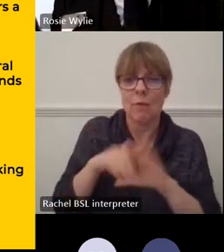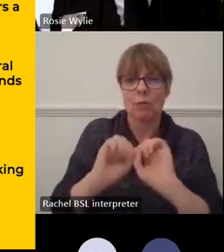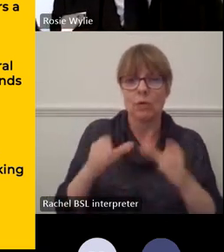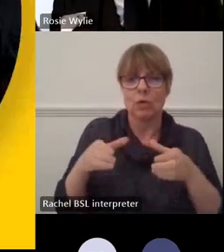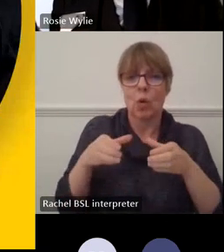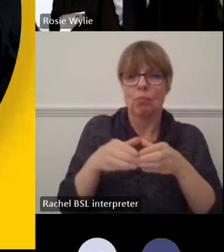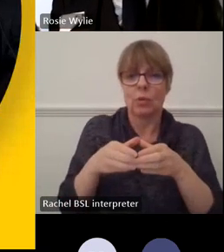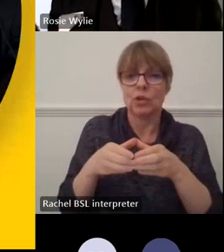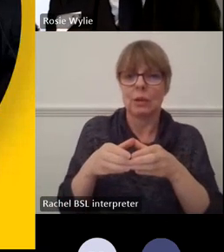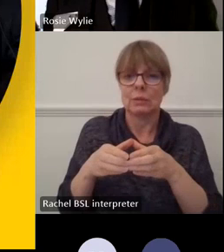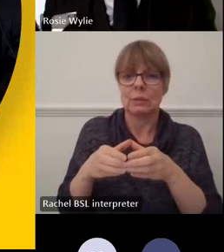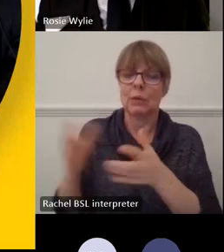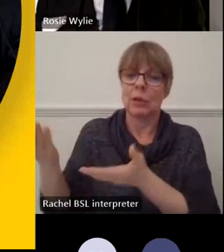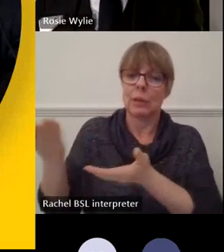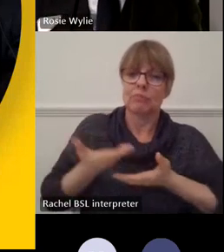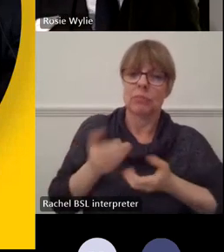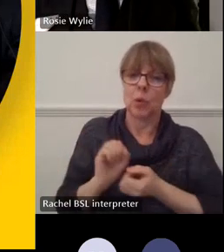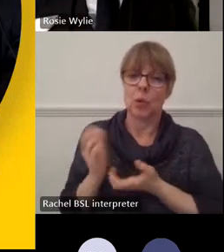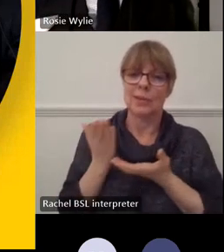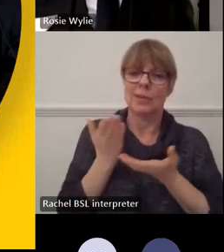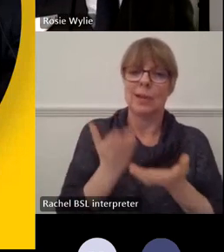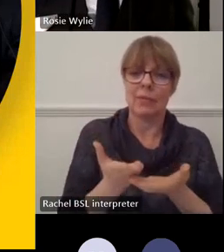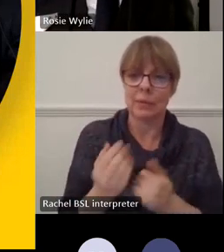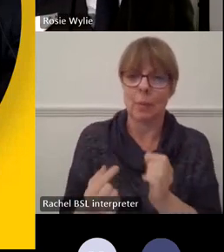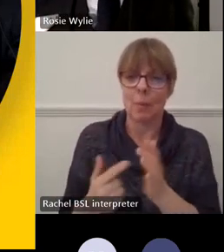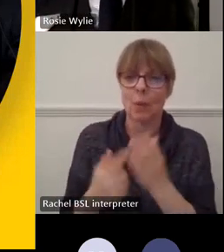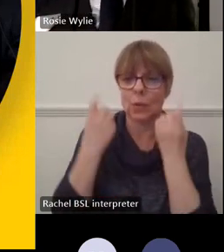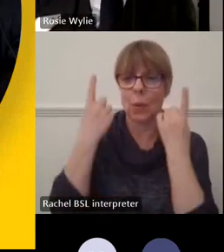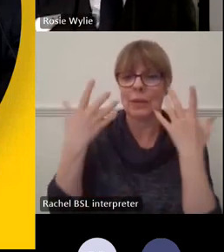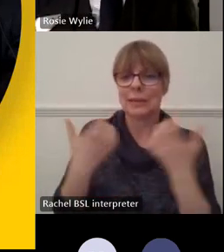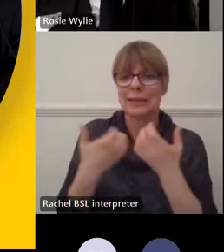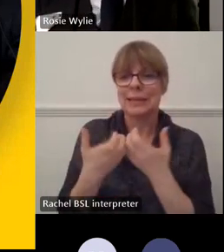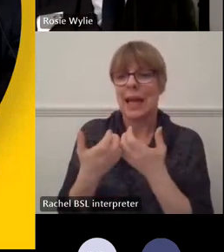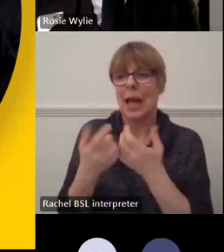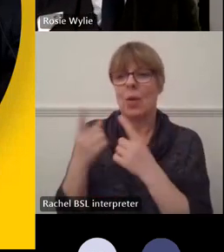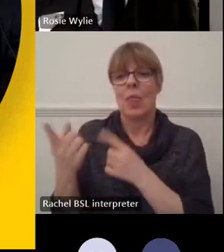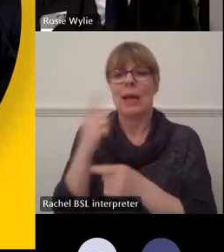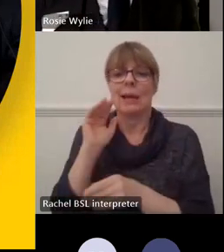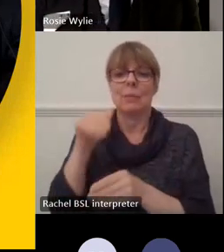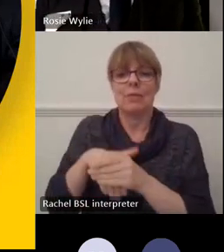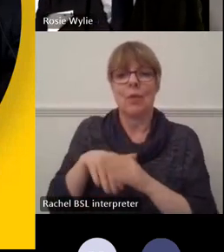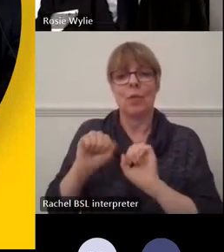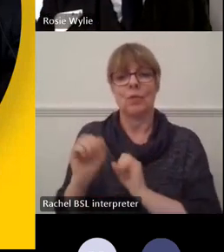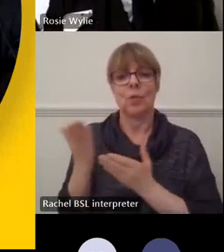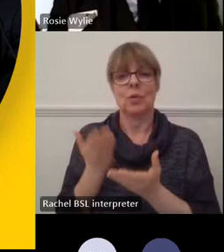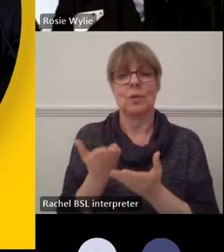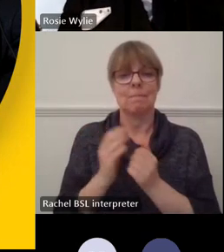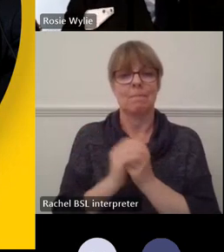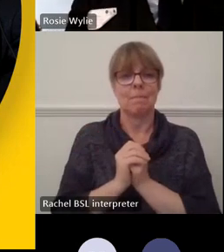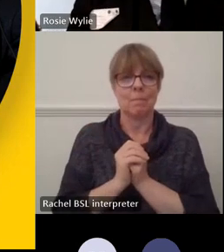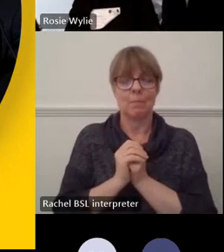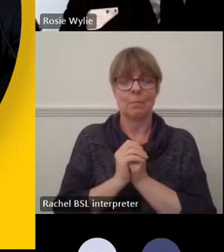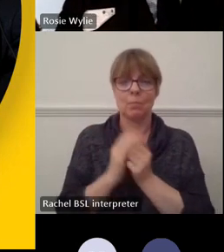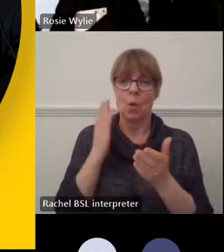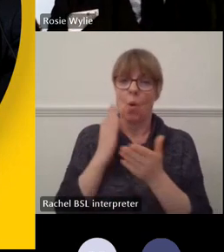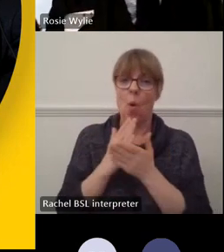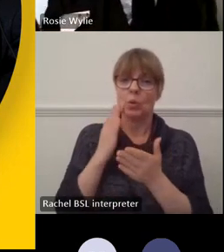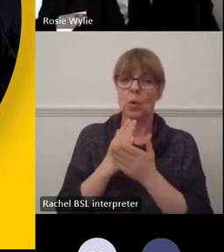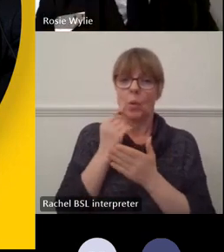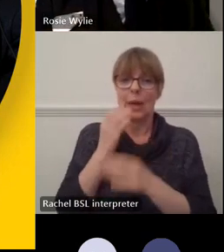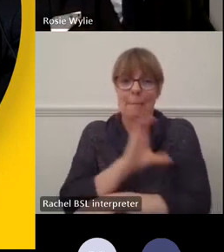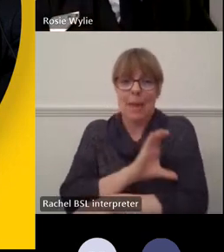services? So it's very important to understand that. It's also very empowering to, you know, have someone that is within your organization that, you know, they can